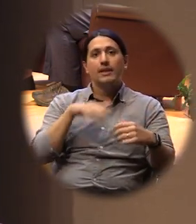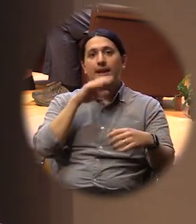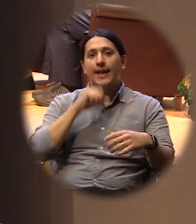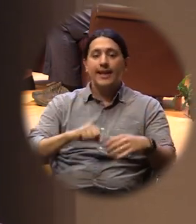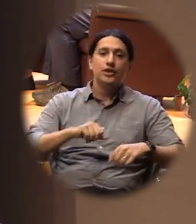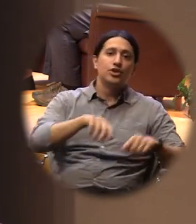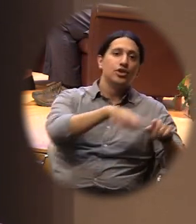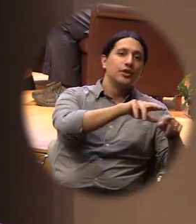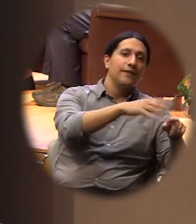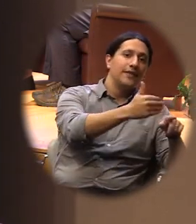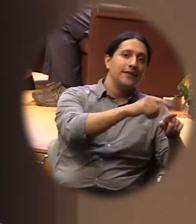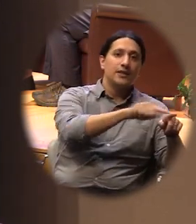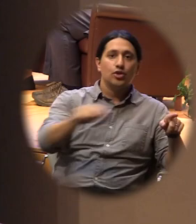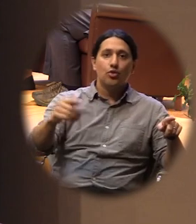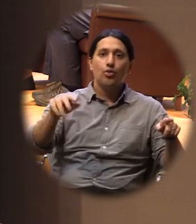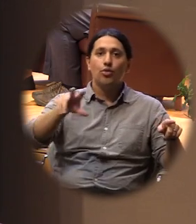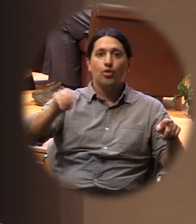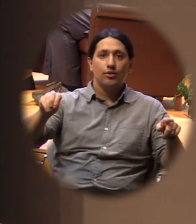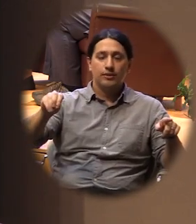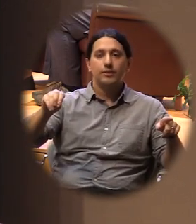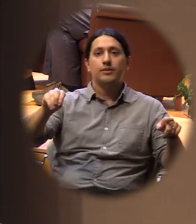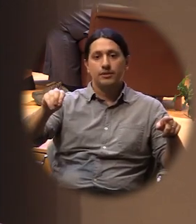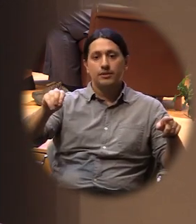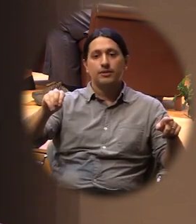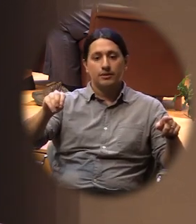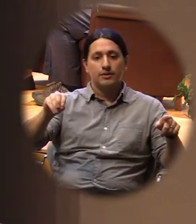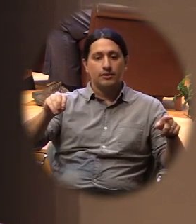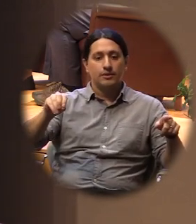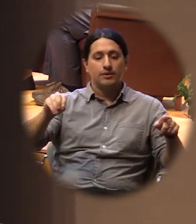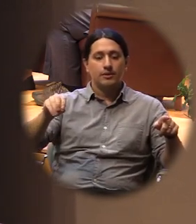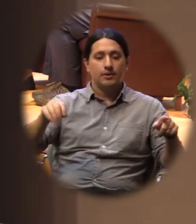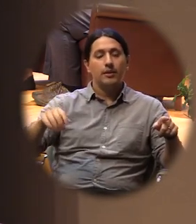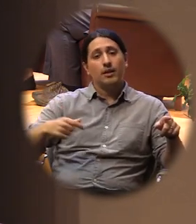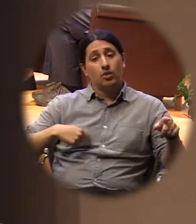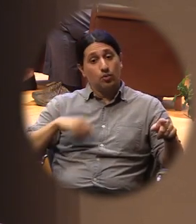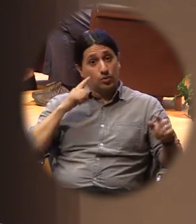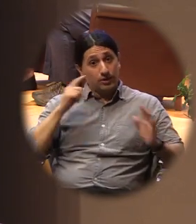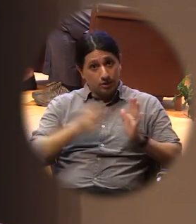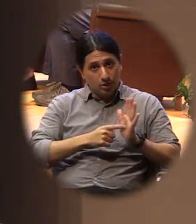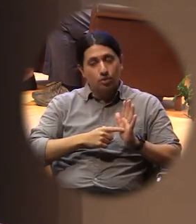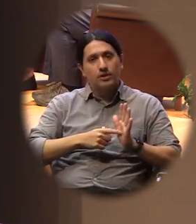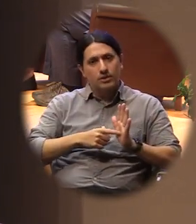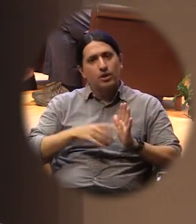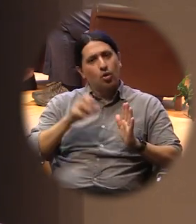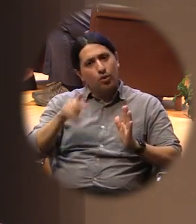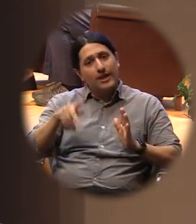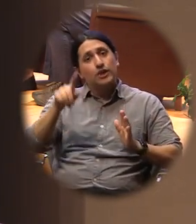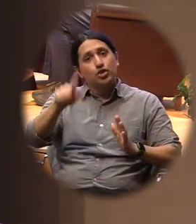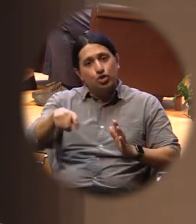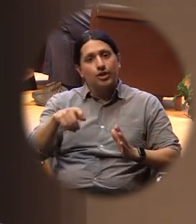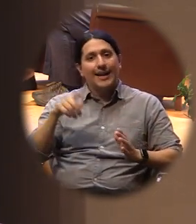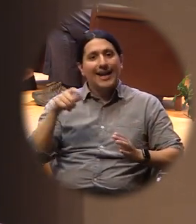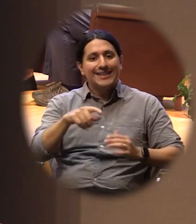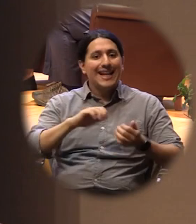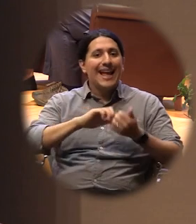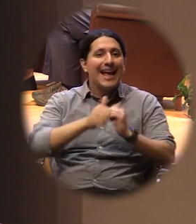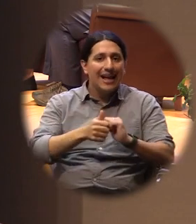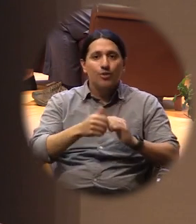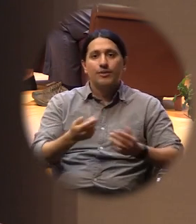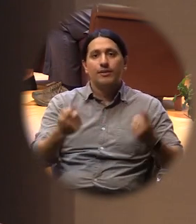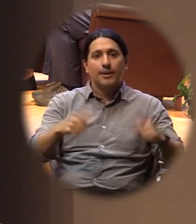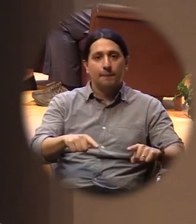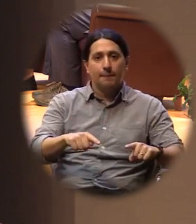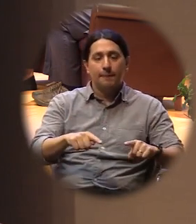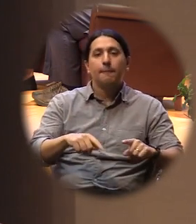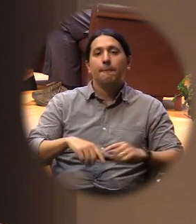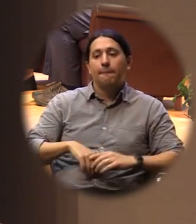differences arise? And for me, it's always the developmental question. It's always the organism as a dynamic system that's